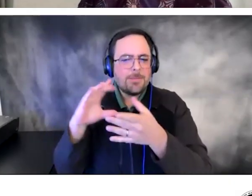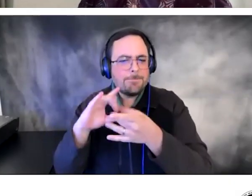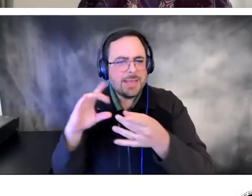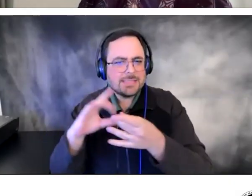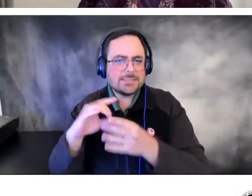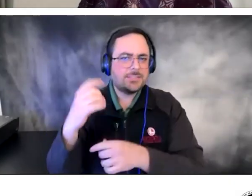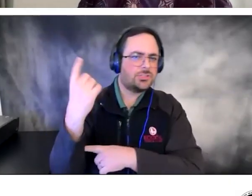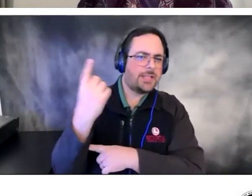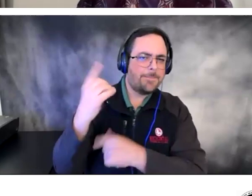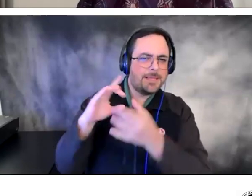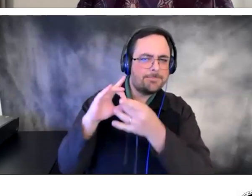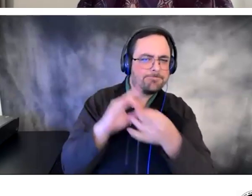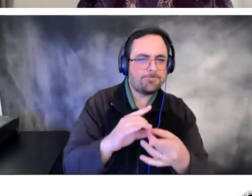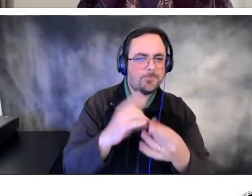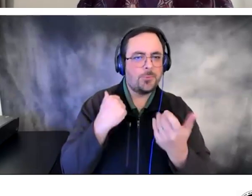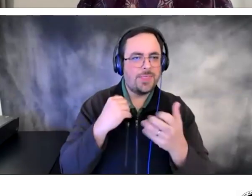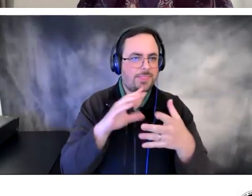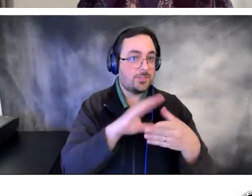to the story